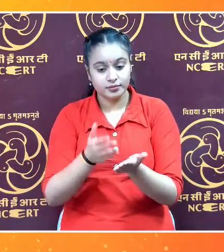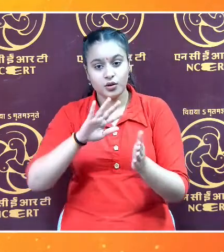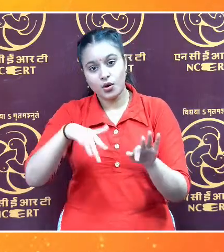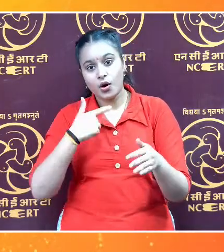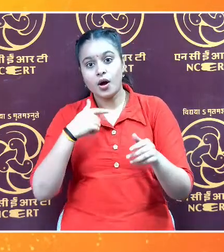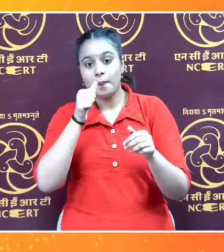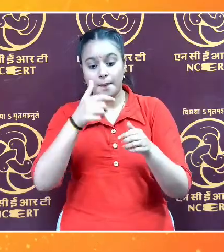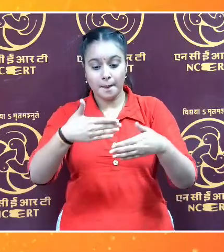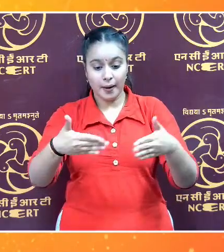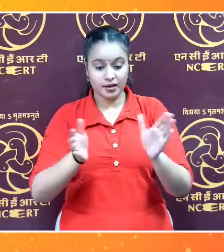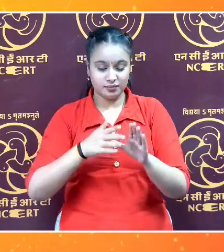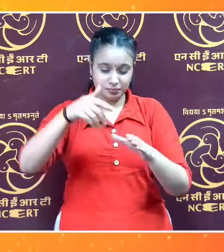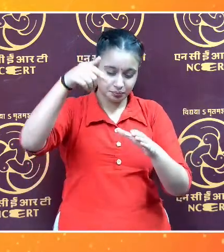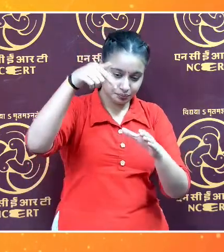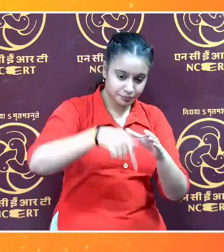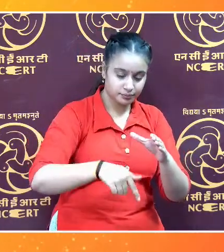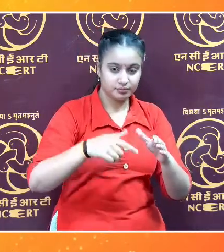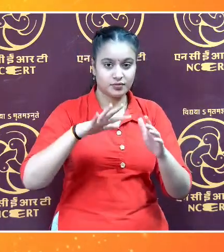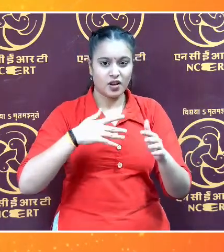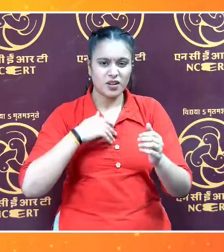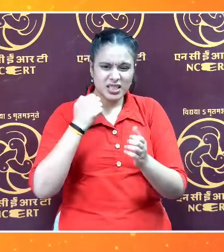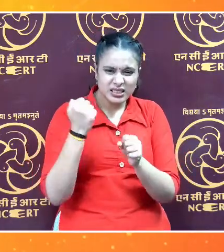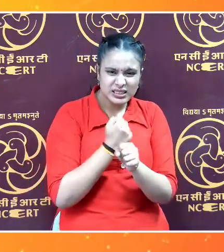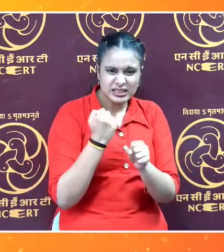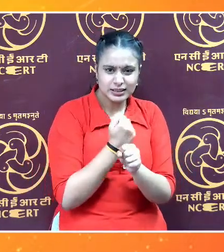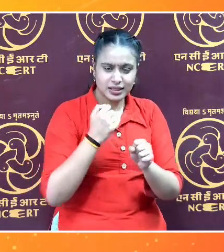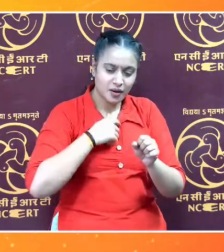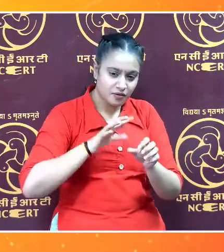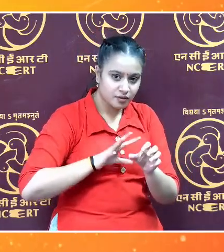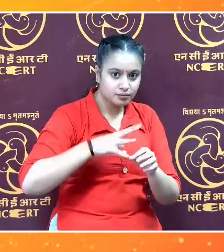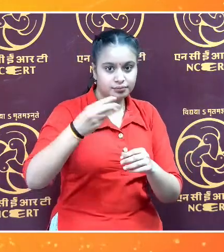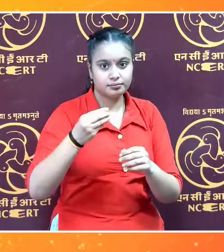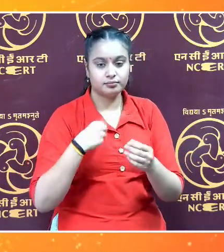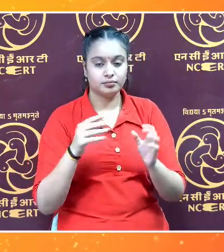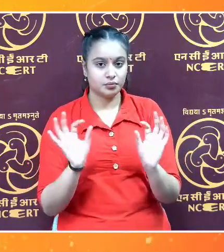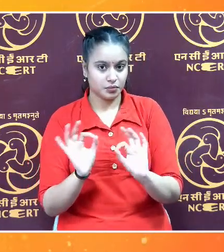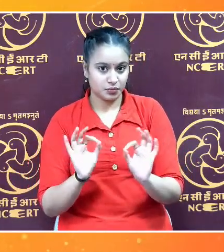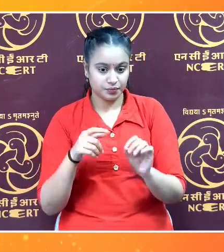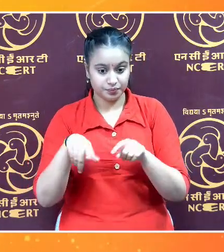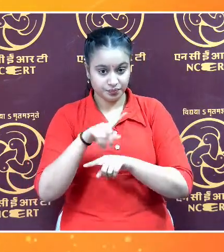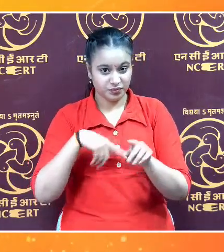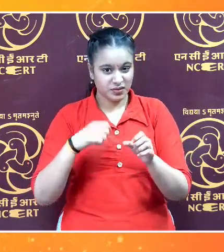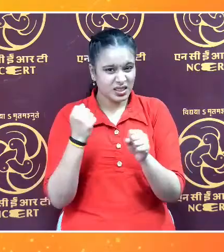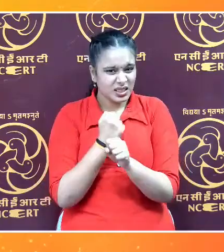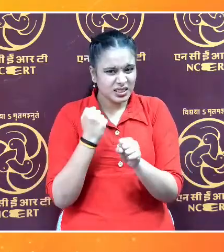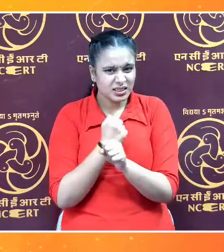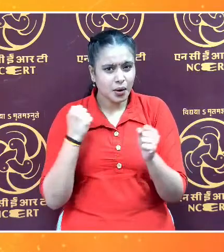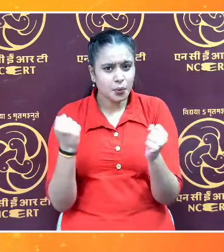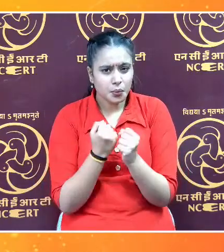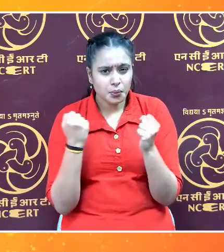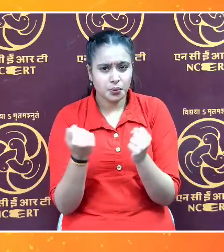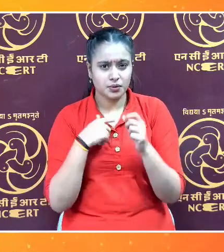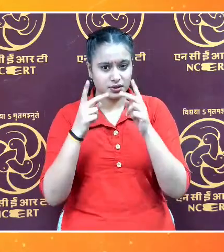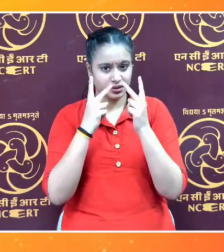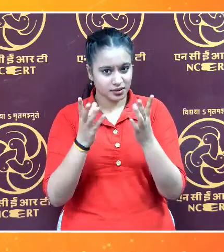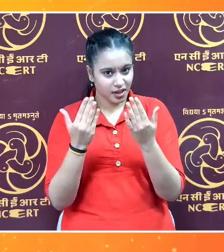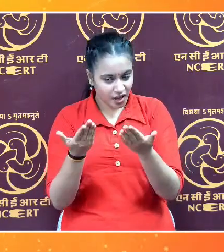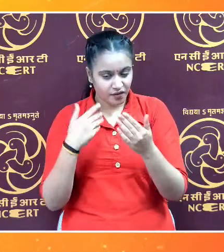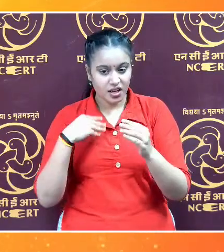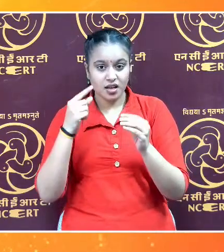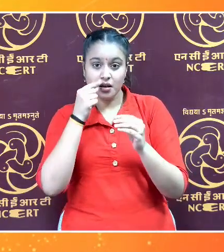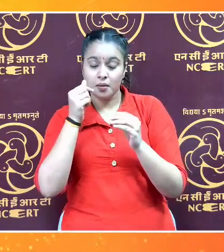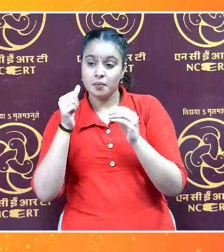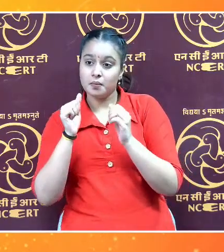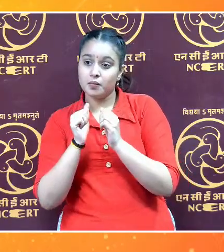pit. He tried hard but could not come out of the pit. You can see he's struggling in the pit. Badal's mother